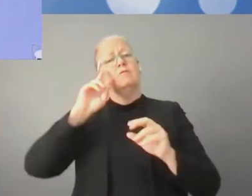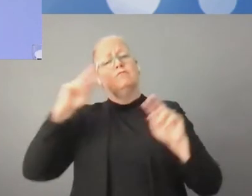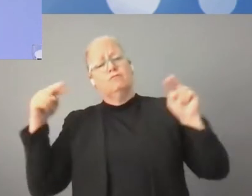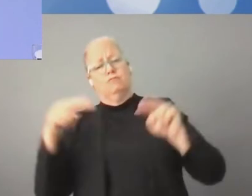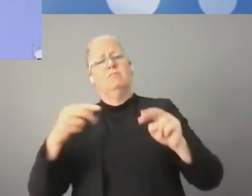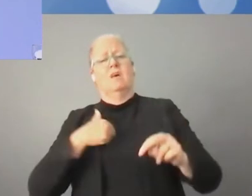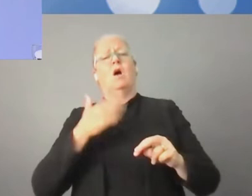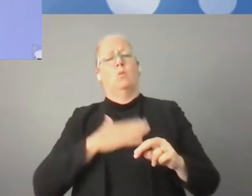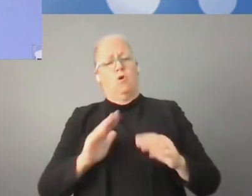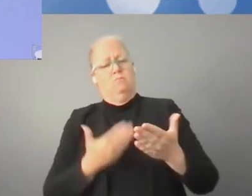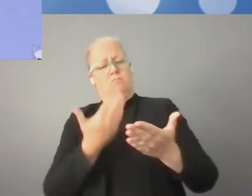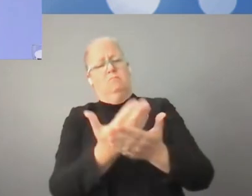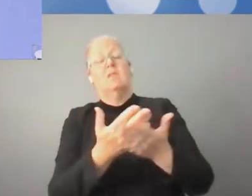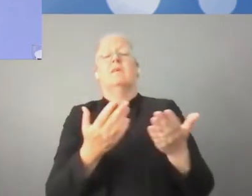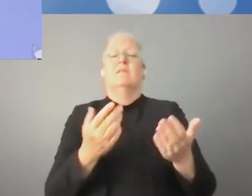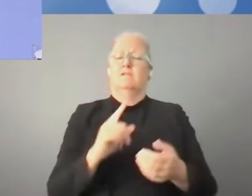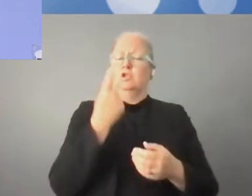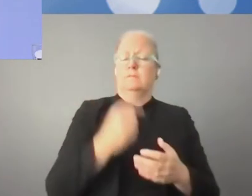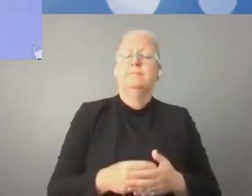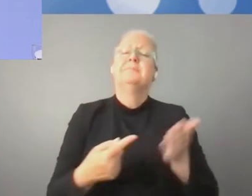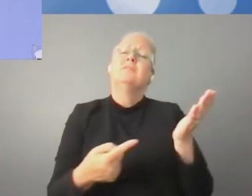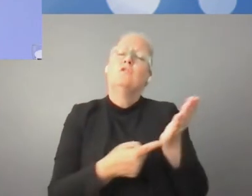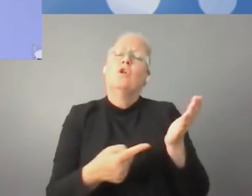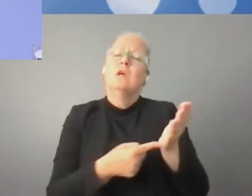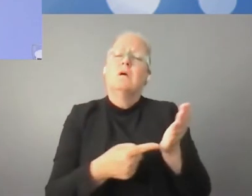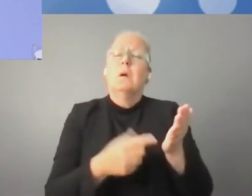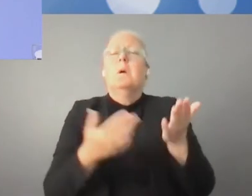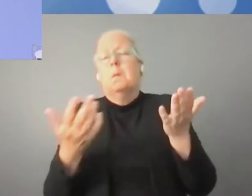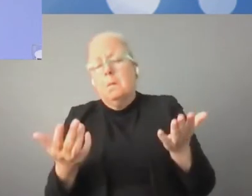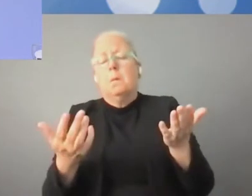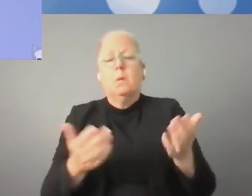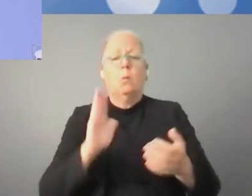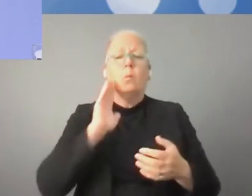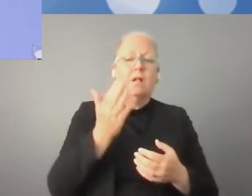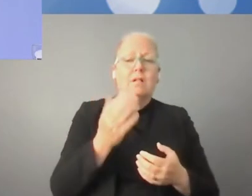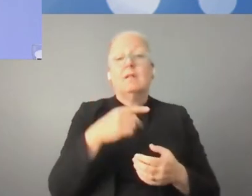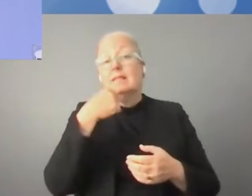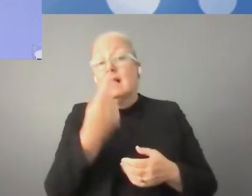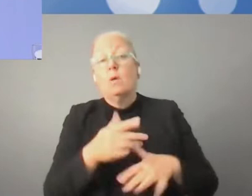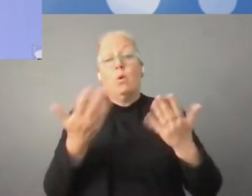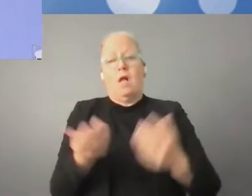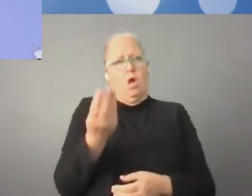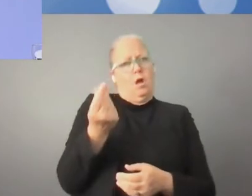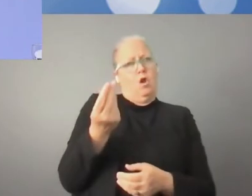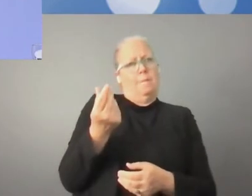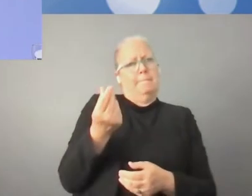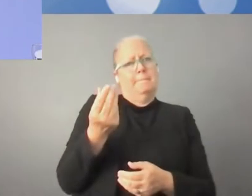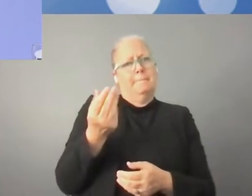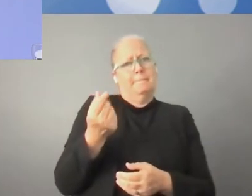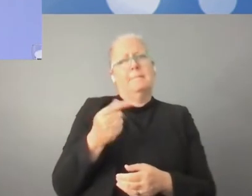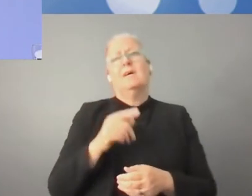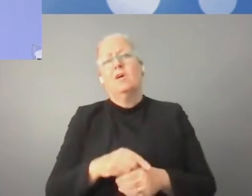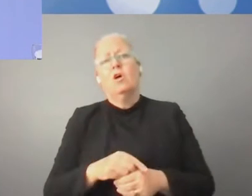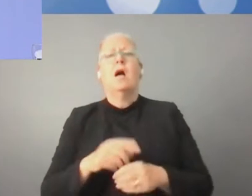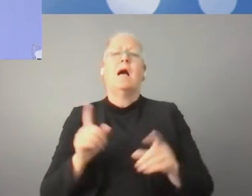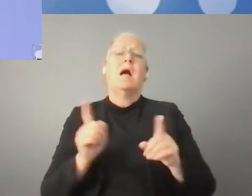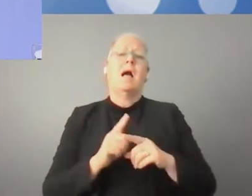technologies of course will more and more determine the economic pathways of countries big and small you know